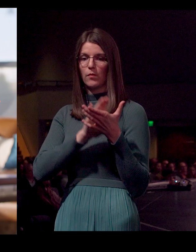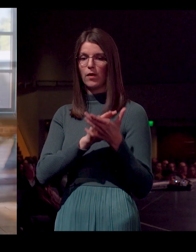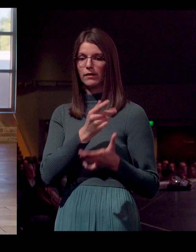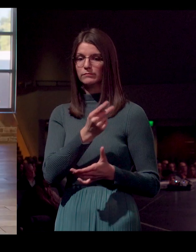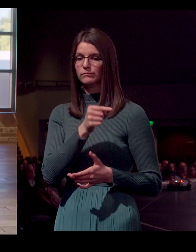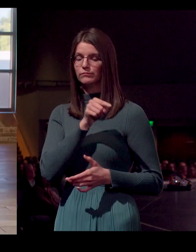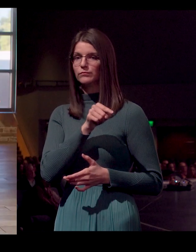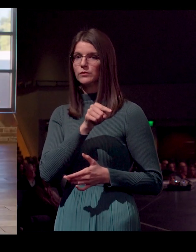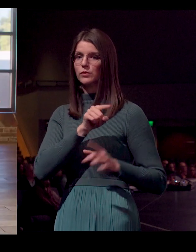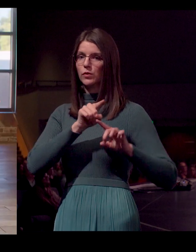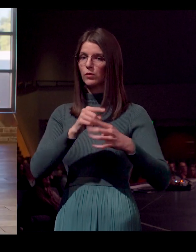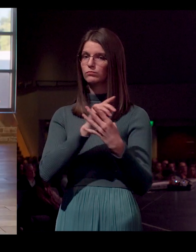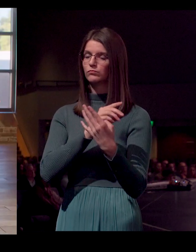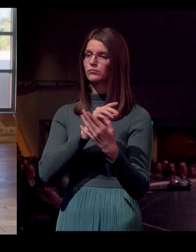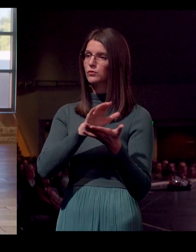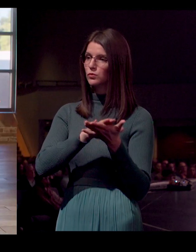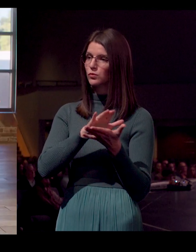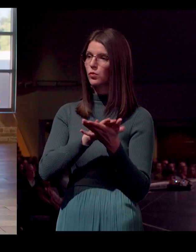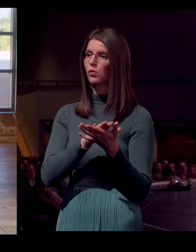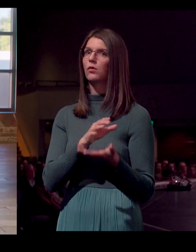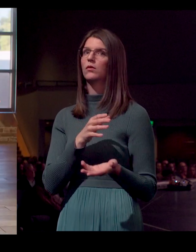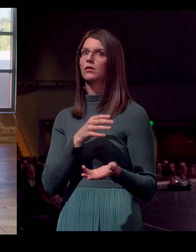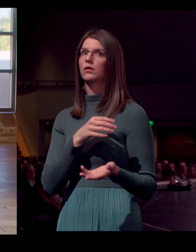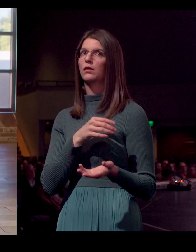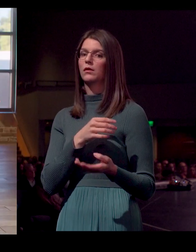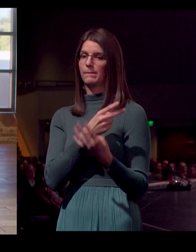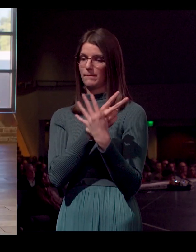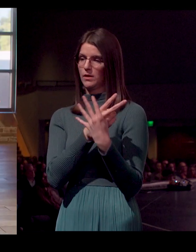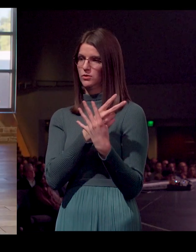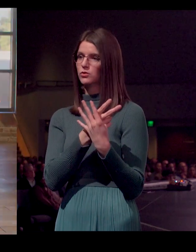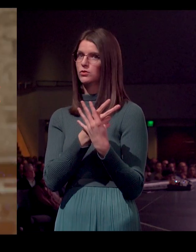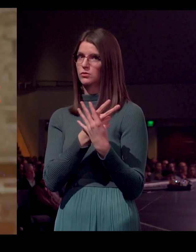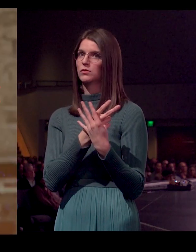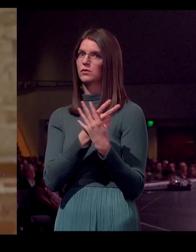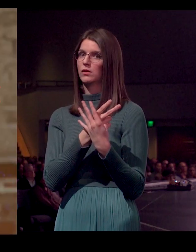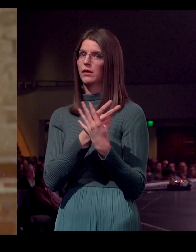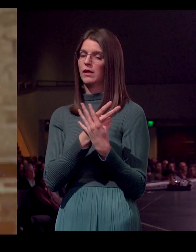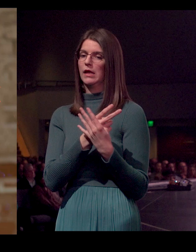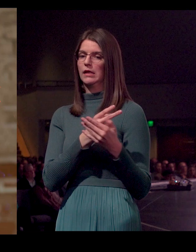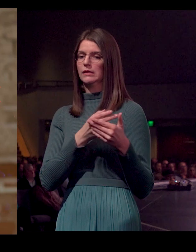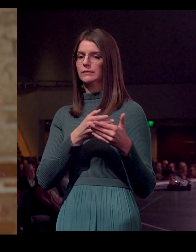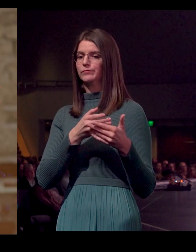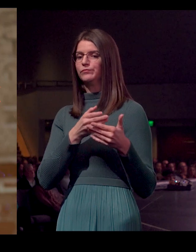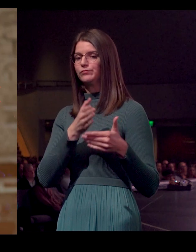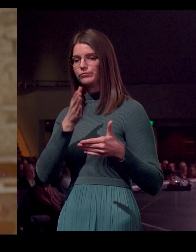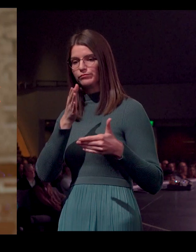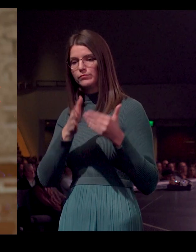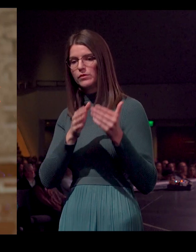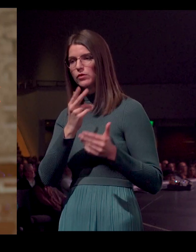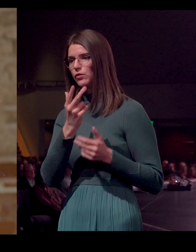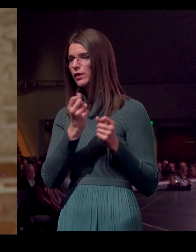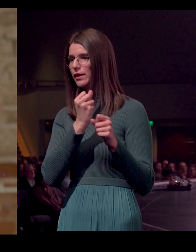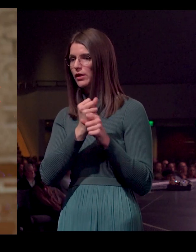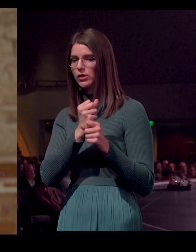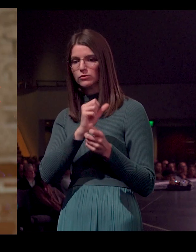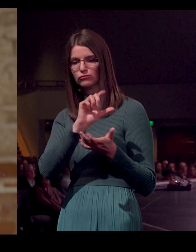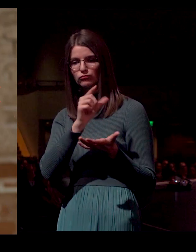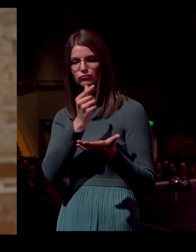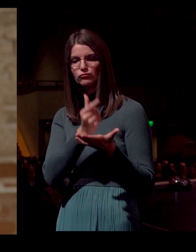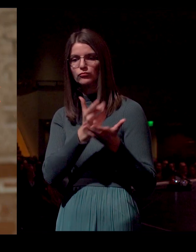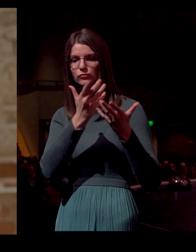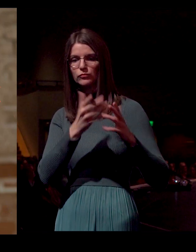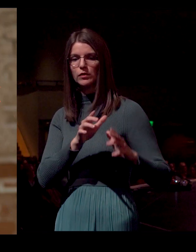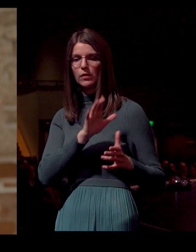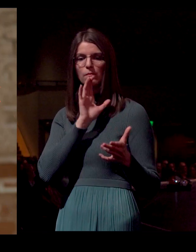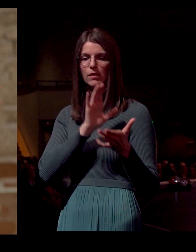her master's. And towards the end of the nearly 3 years of school, my wife decided that she wanted to separate, and we tried that for a